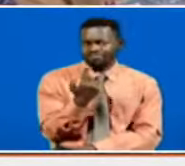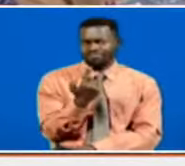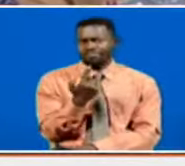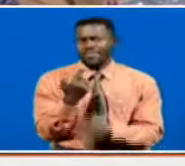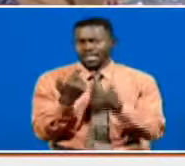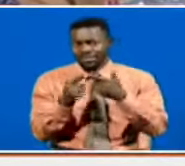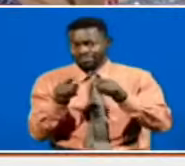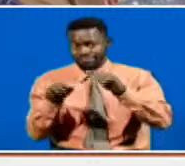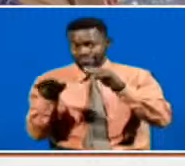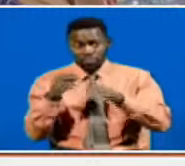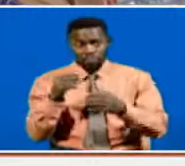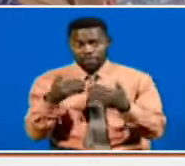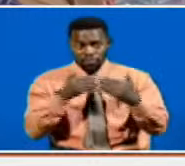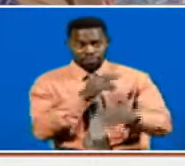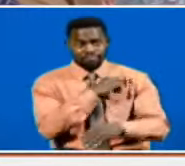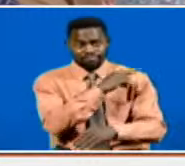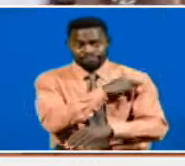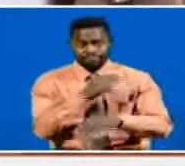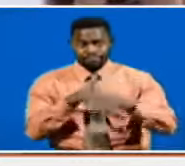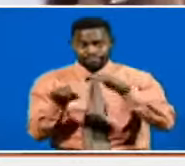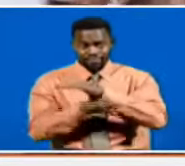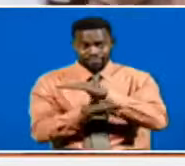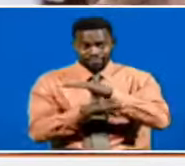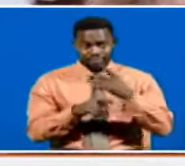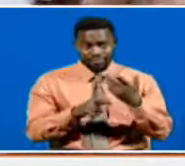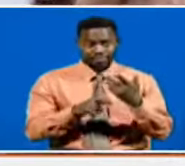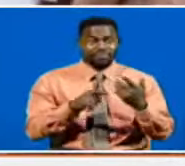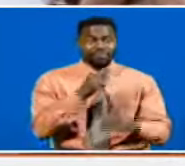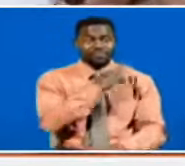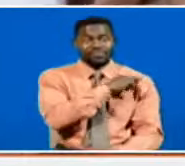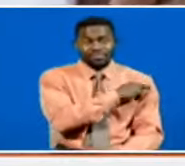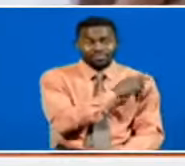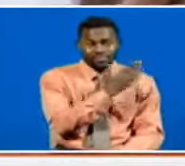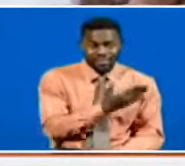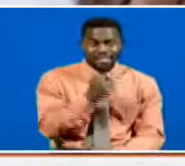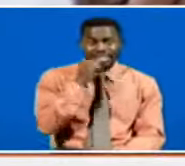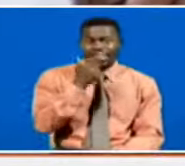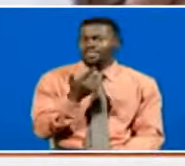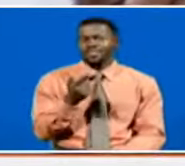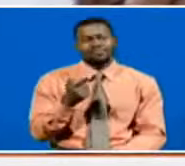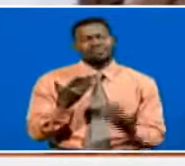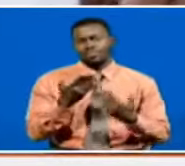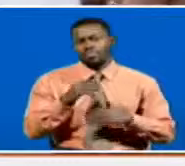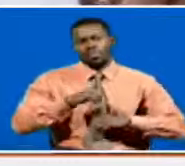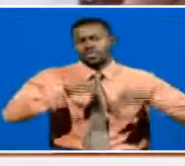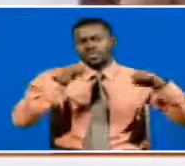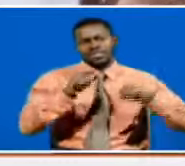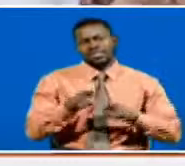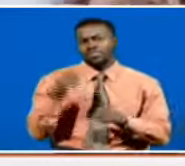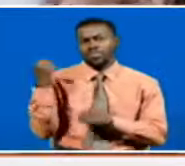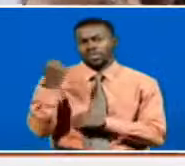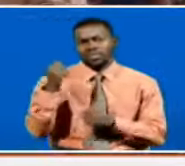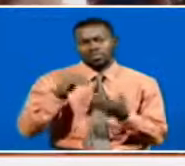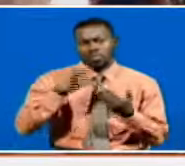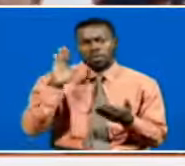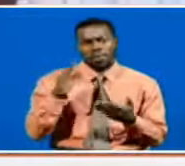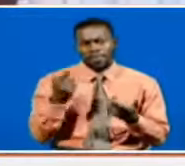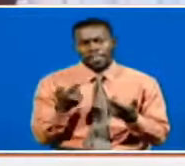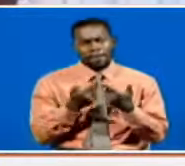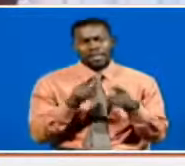is not about security but about politics." Duale saying that some members of NSAC had tried to untwist the late